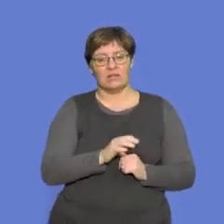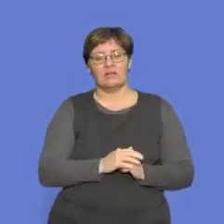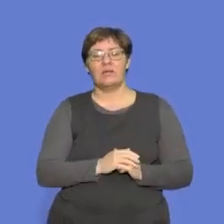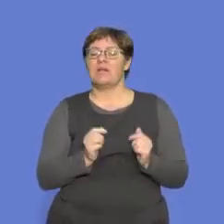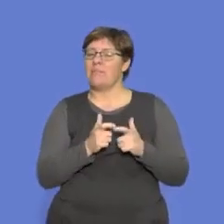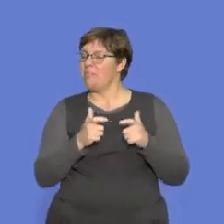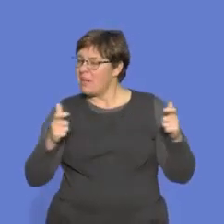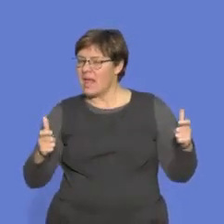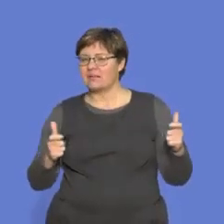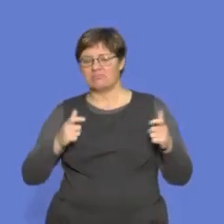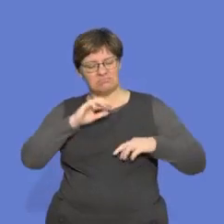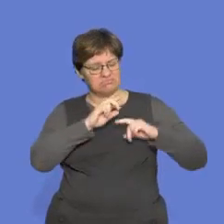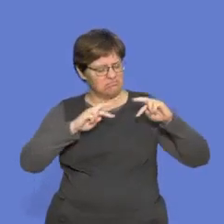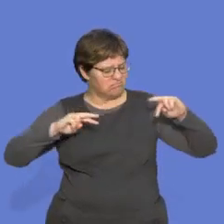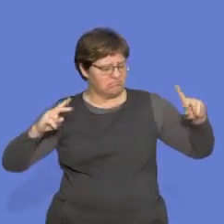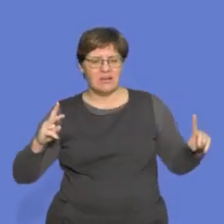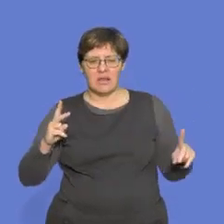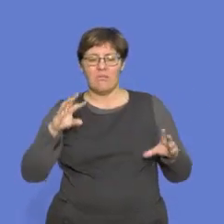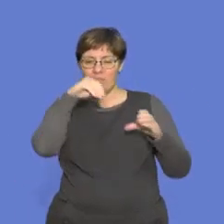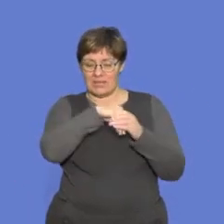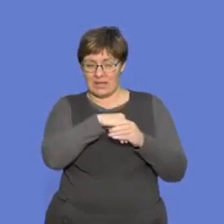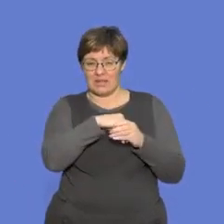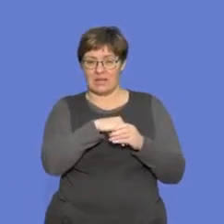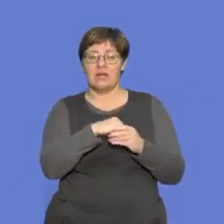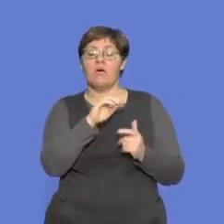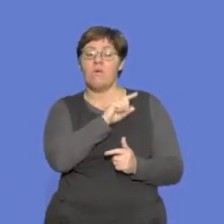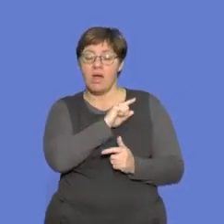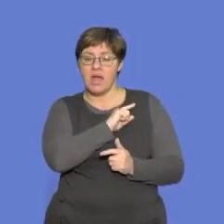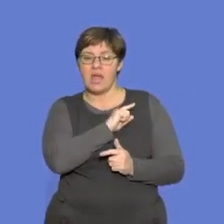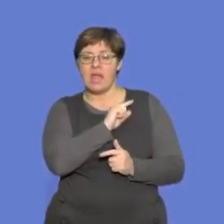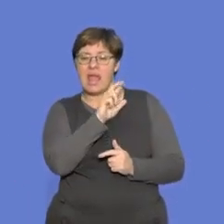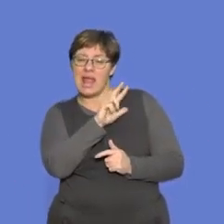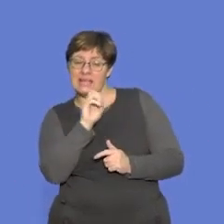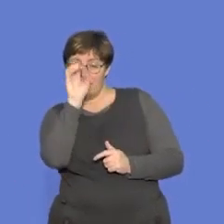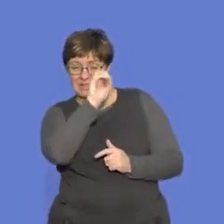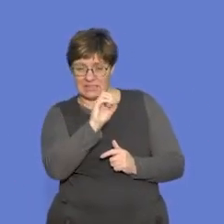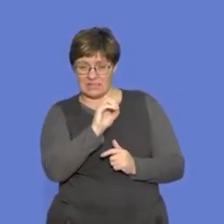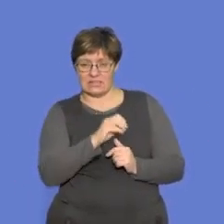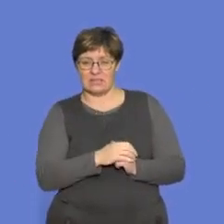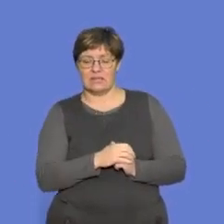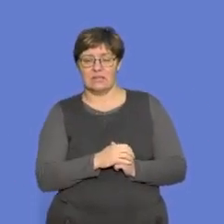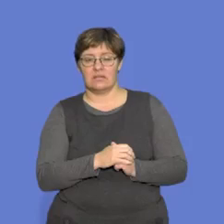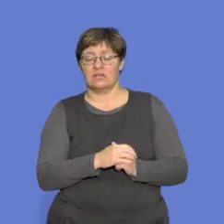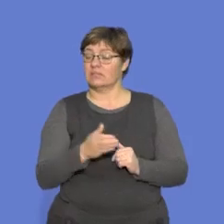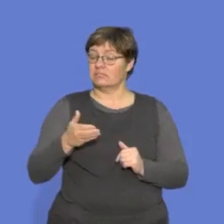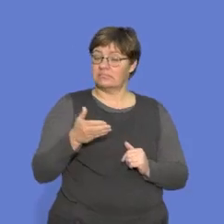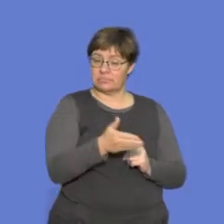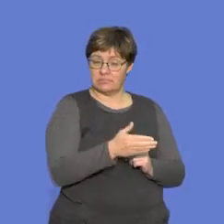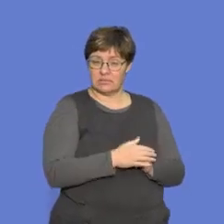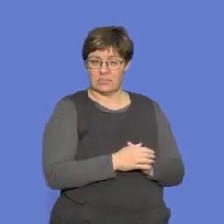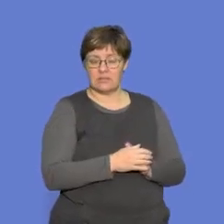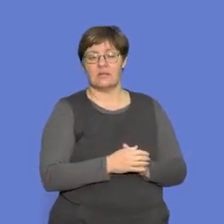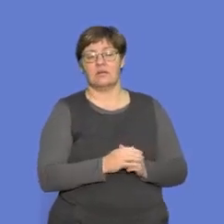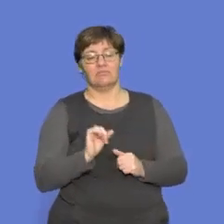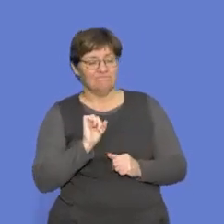number of endemic species, with a high concentration of approximately 80% of these species being endemic.